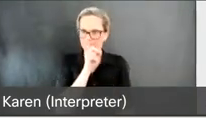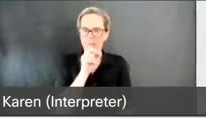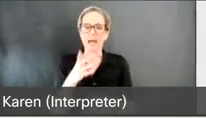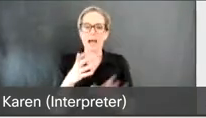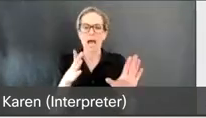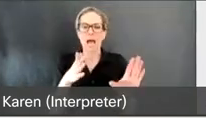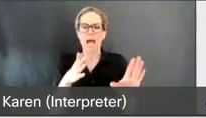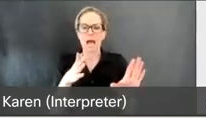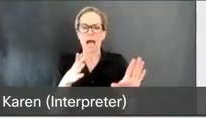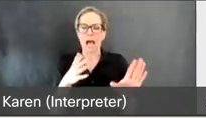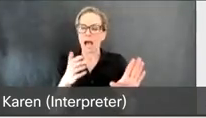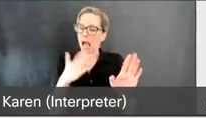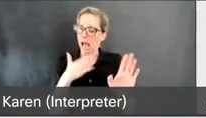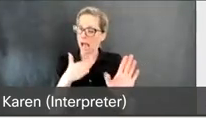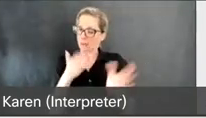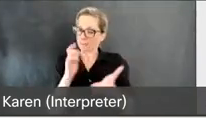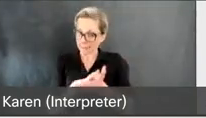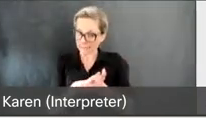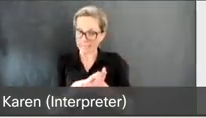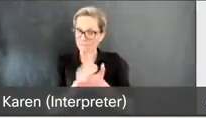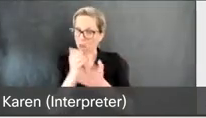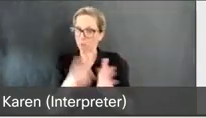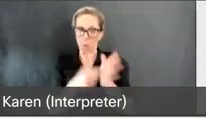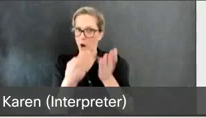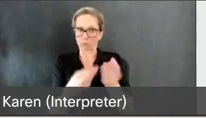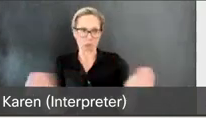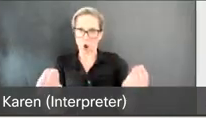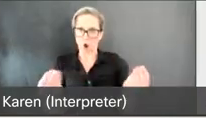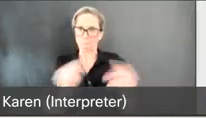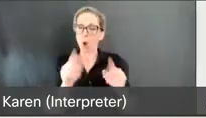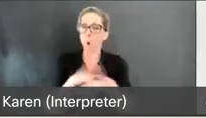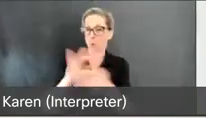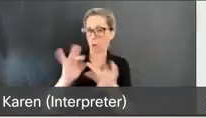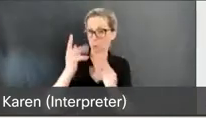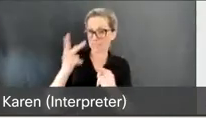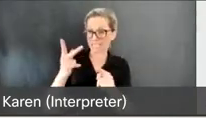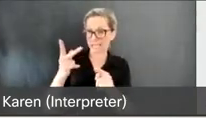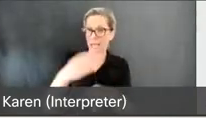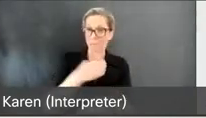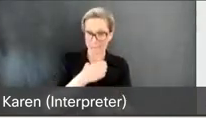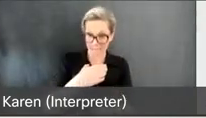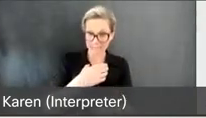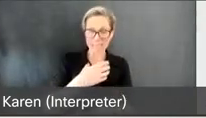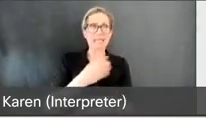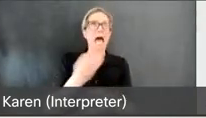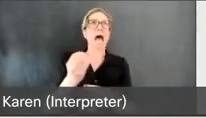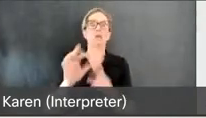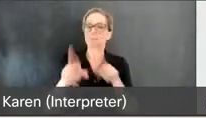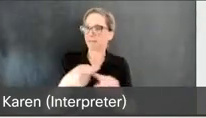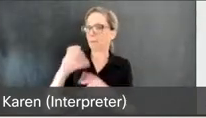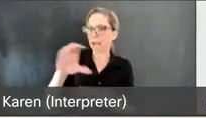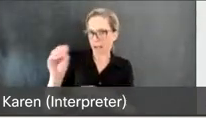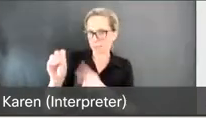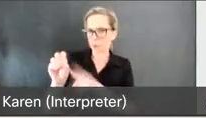but online you will see complaints, you will see the responses that came in from the company. And so that gives